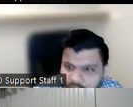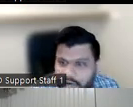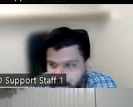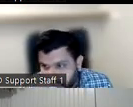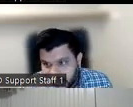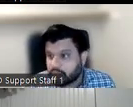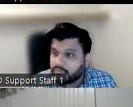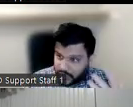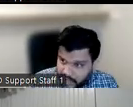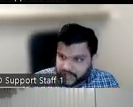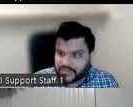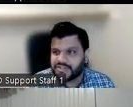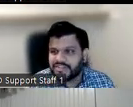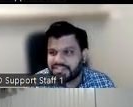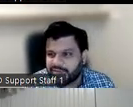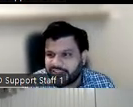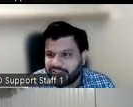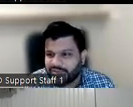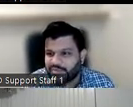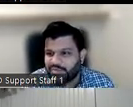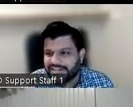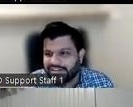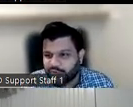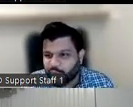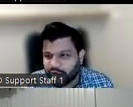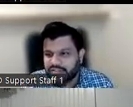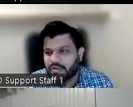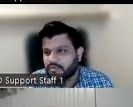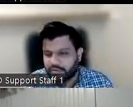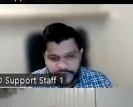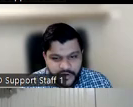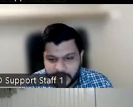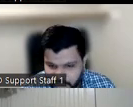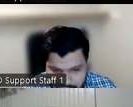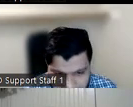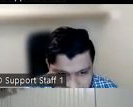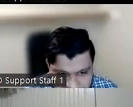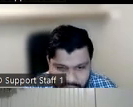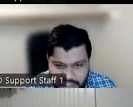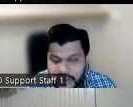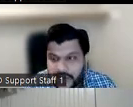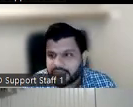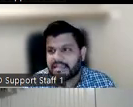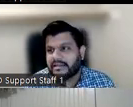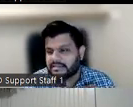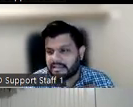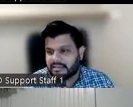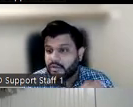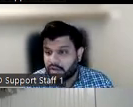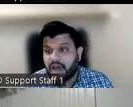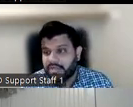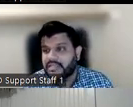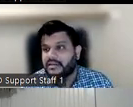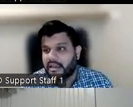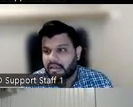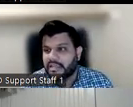Yeah, thank you. So congratulations to the subcommittee. You have completed your work. So the very first thing that needs to be stated is that there